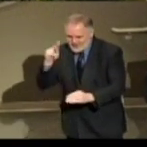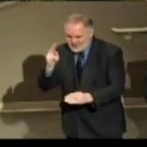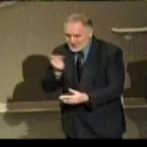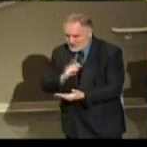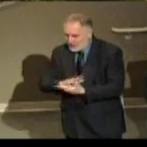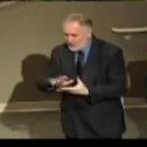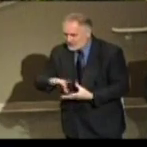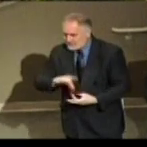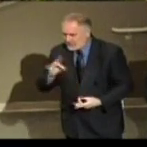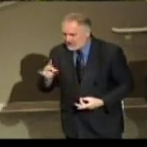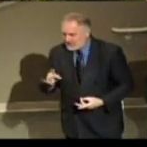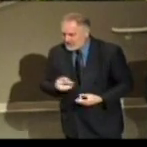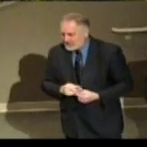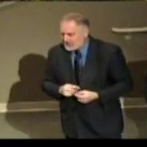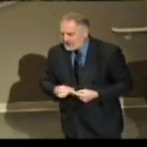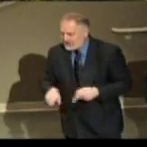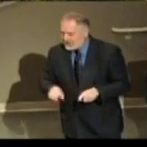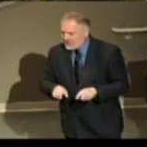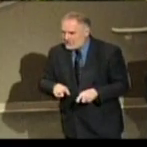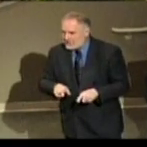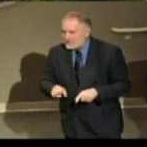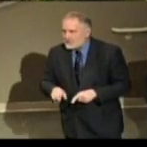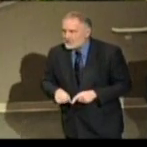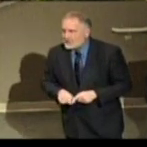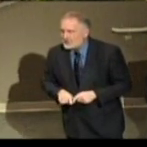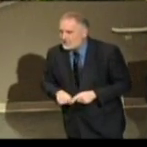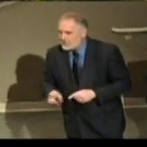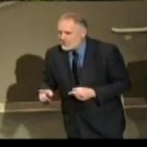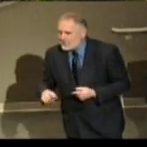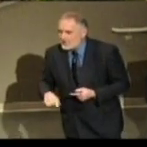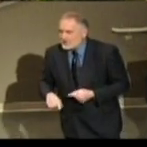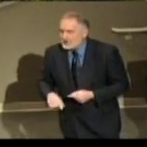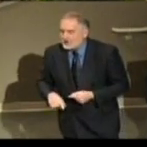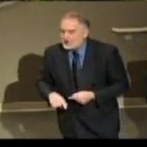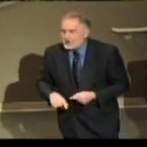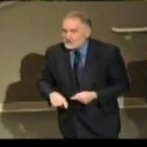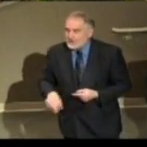When's the last time you walked into church and said, talk to me?